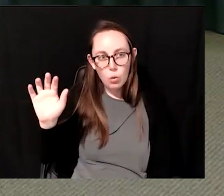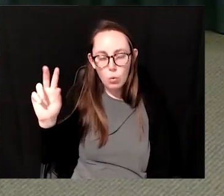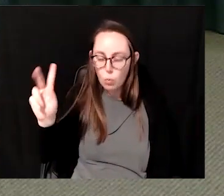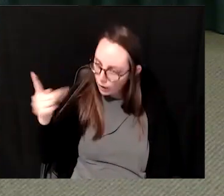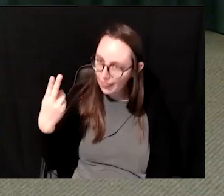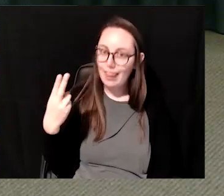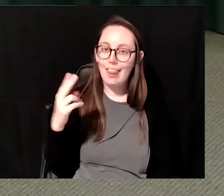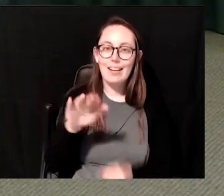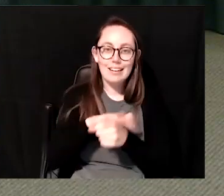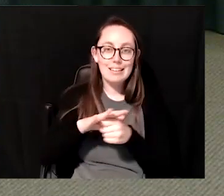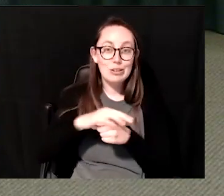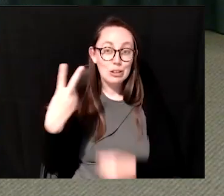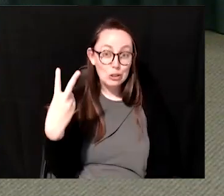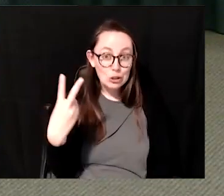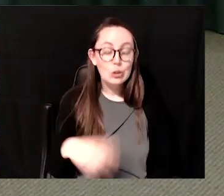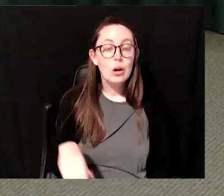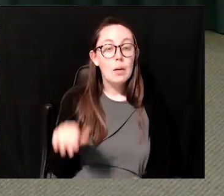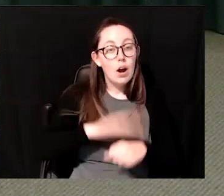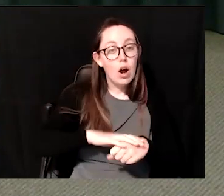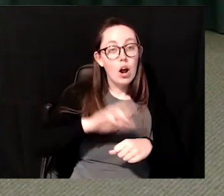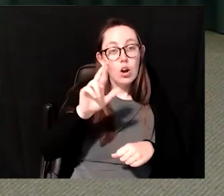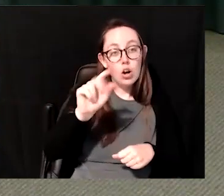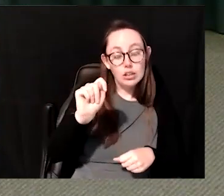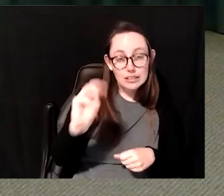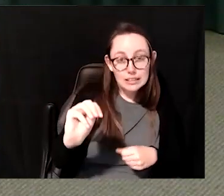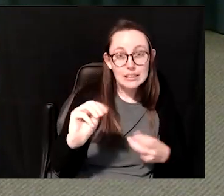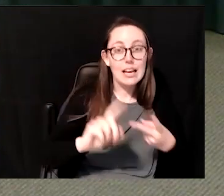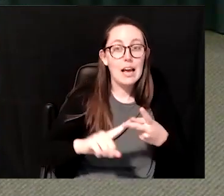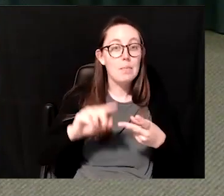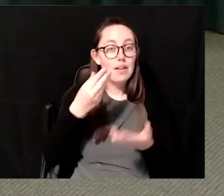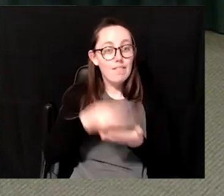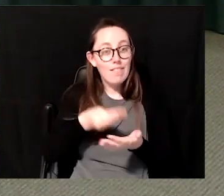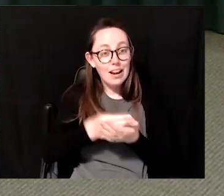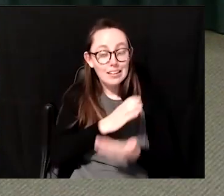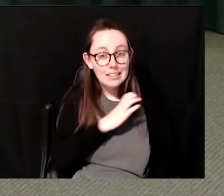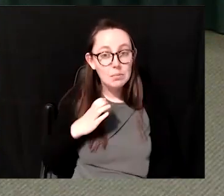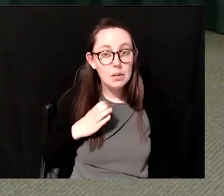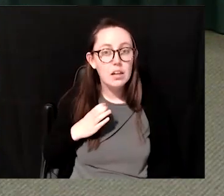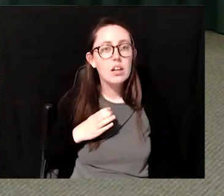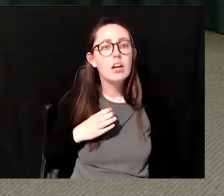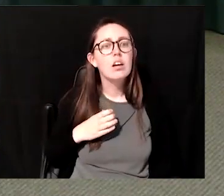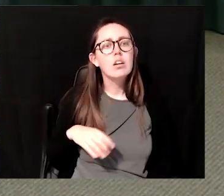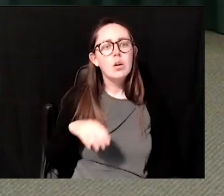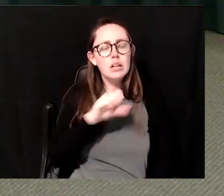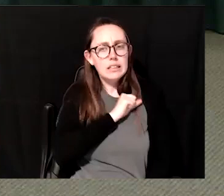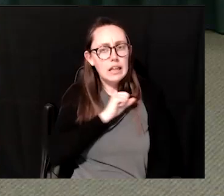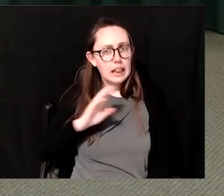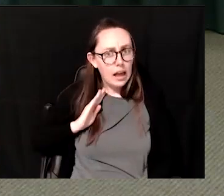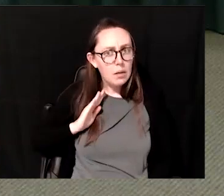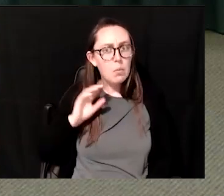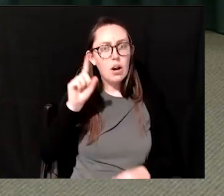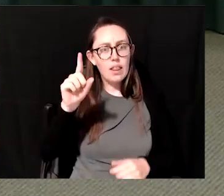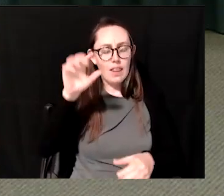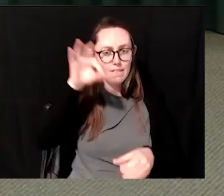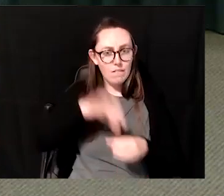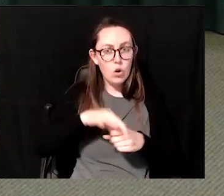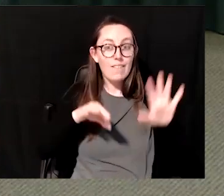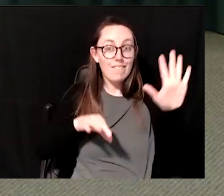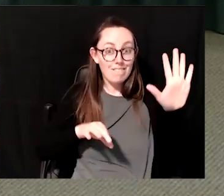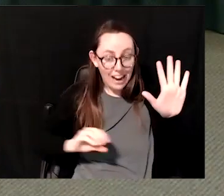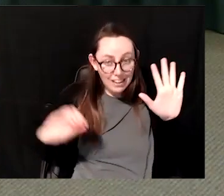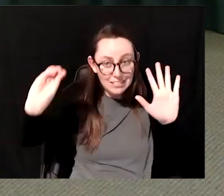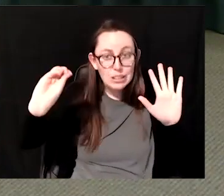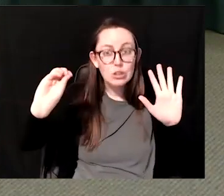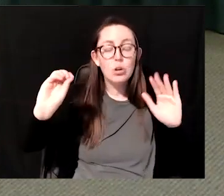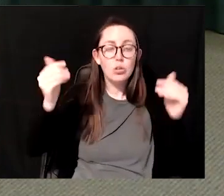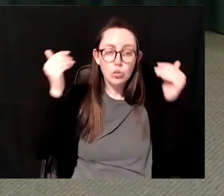I want to say that the select board voted 5-0 to start implementing these recommendations two years ago this month four